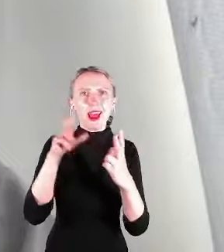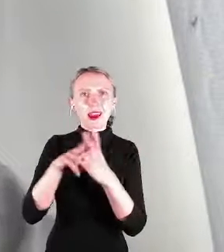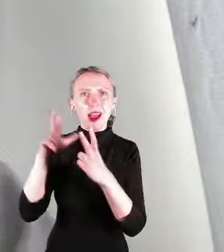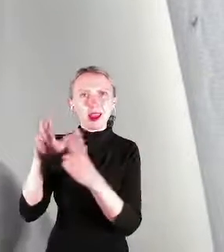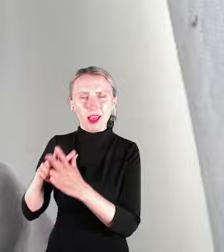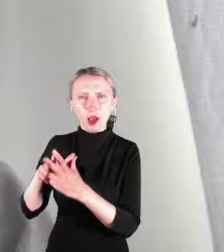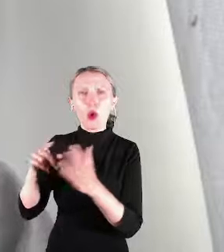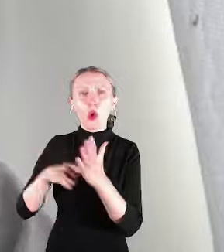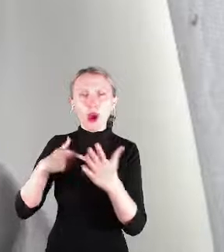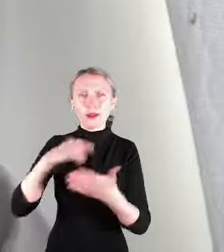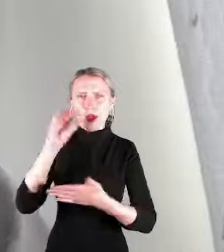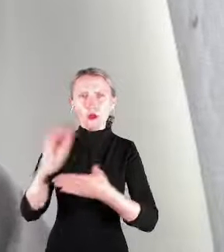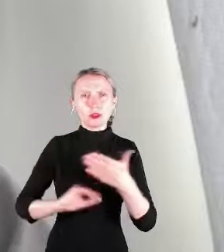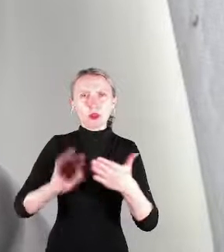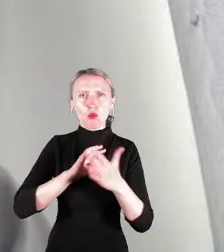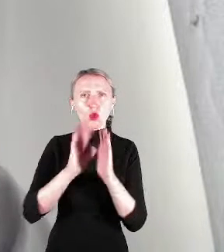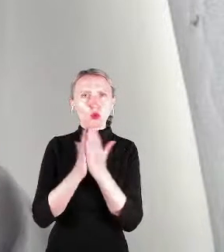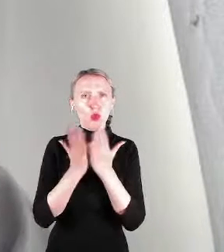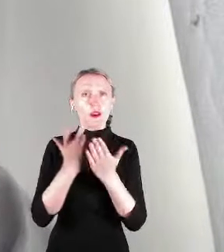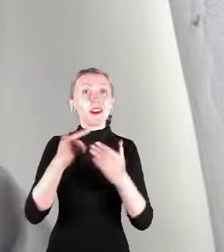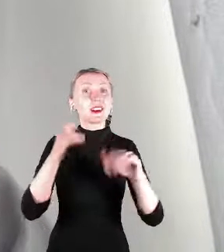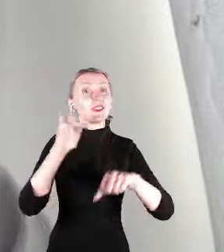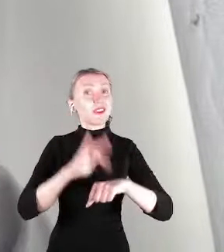The consequence of